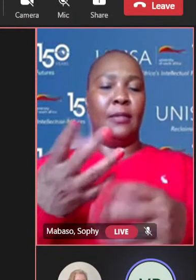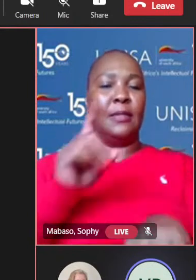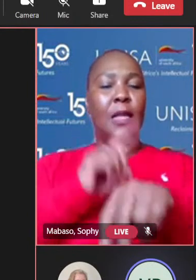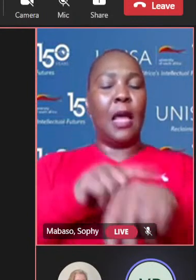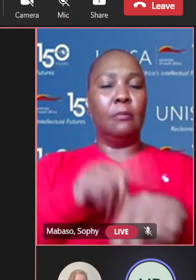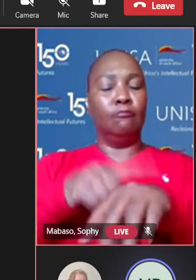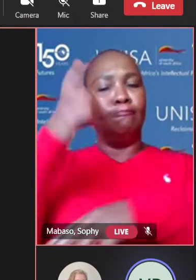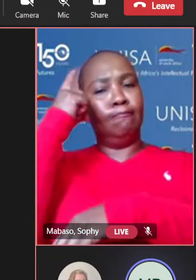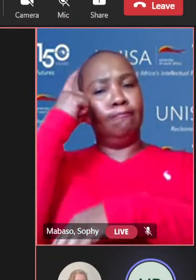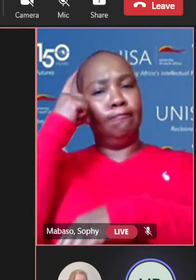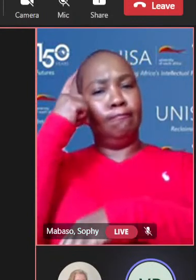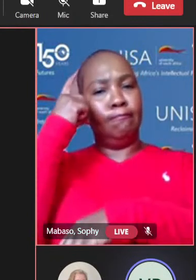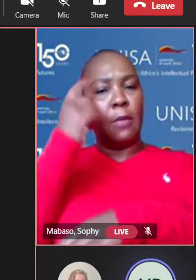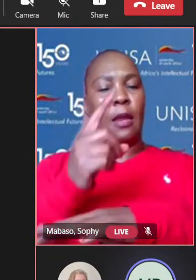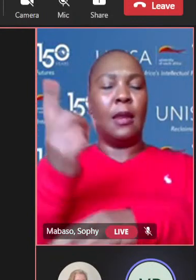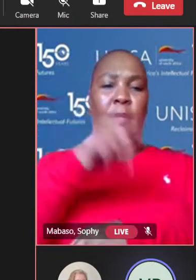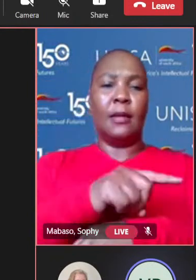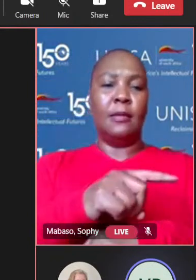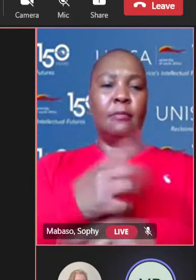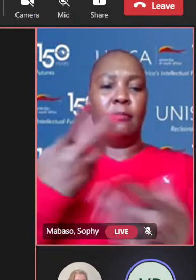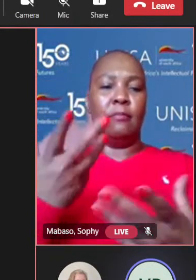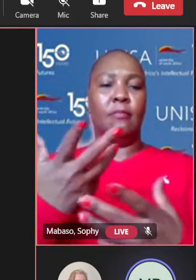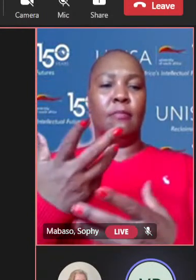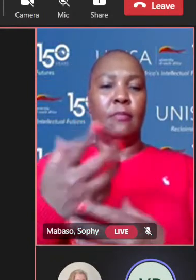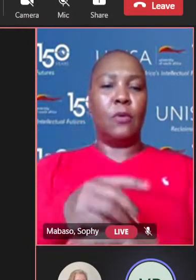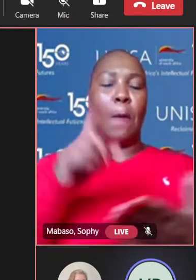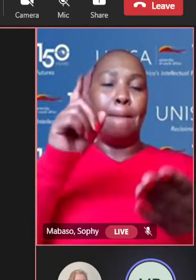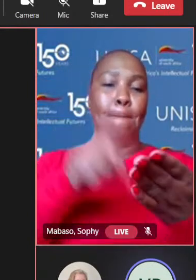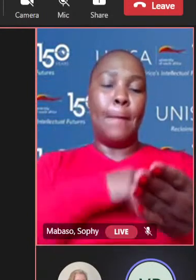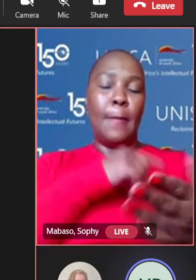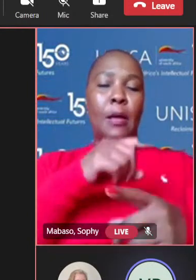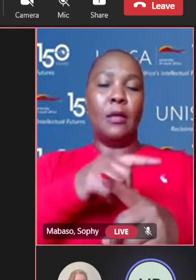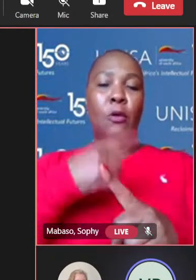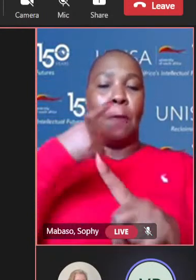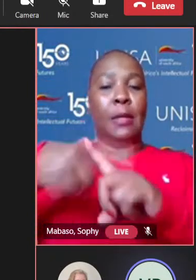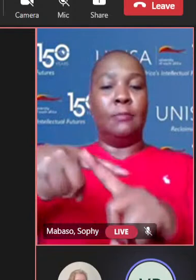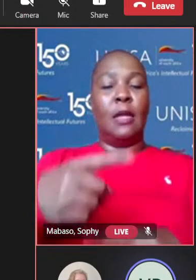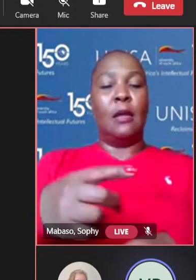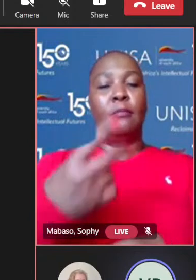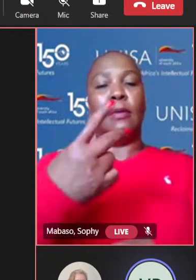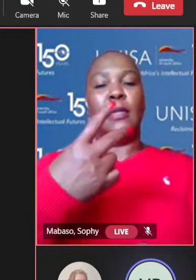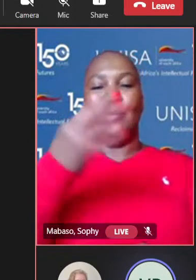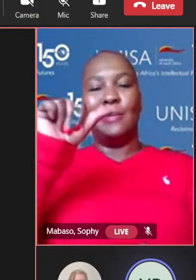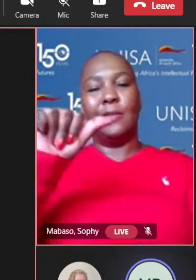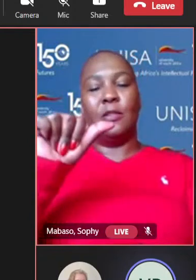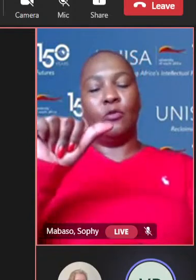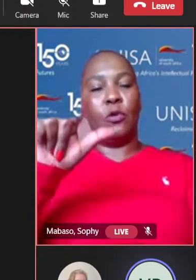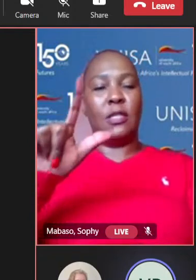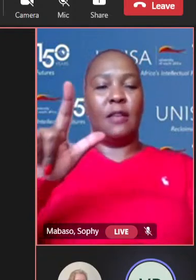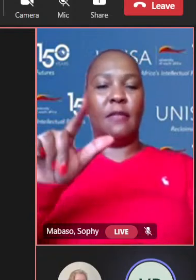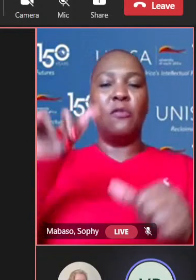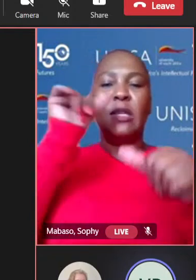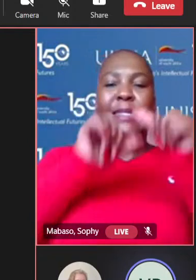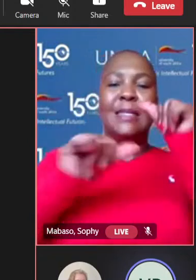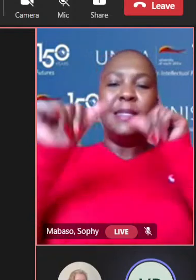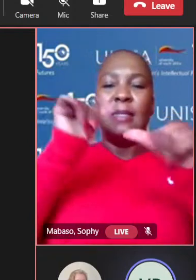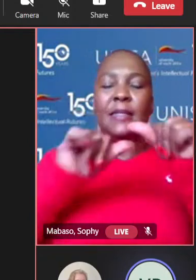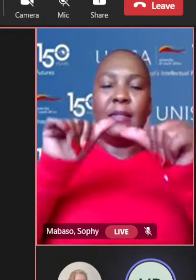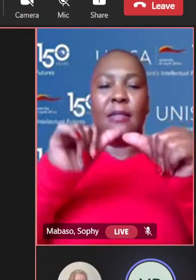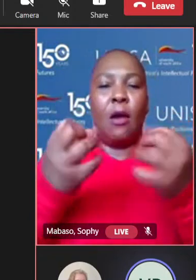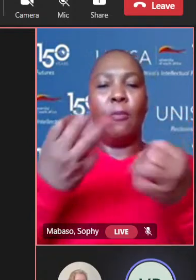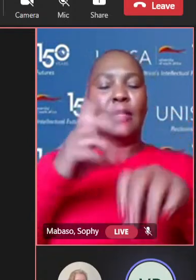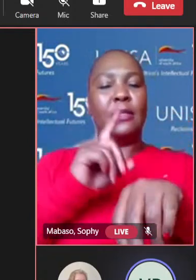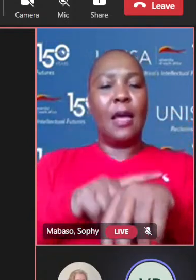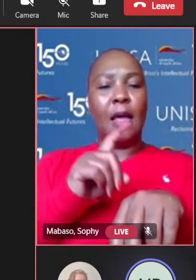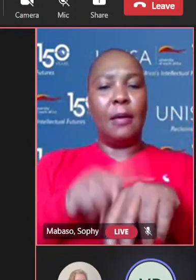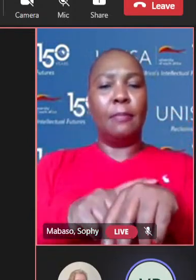day, and that you can multiply it by 6 or by 7 in a week. For eating, how much time are you spending? Personal